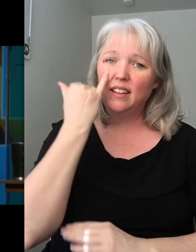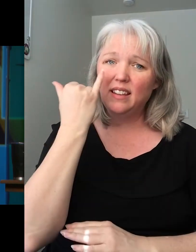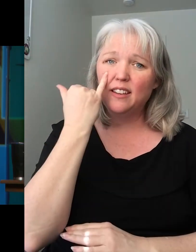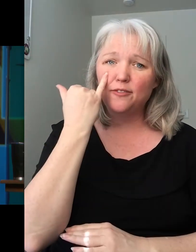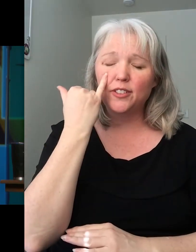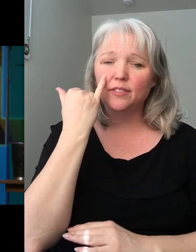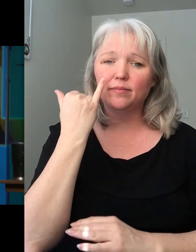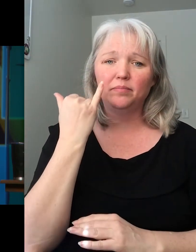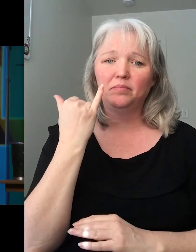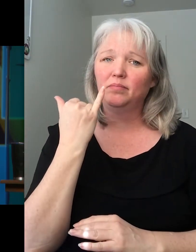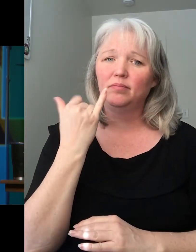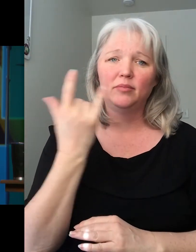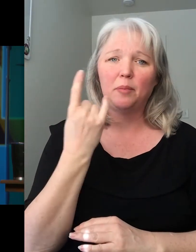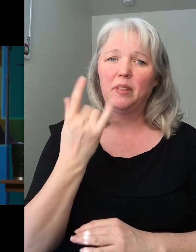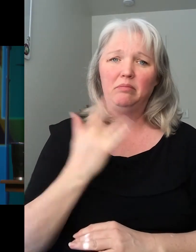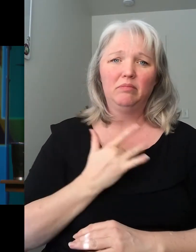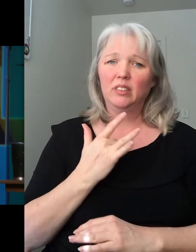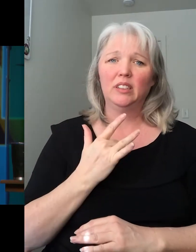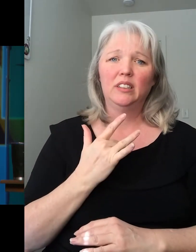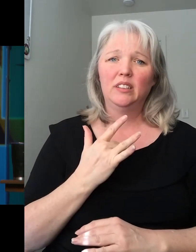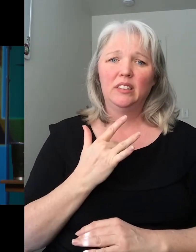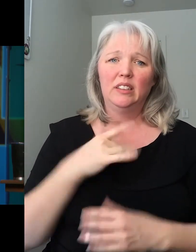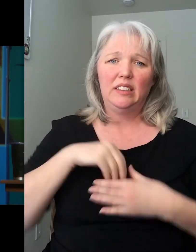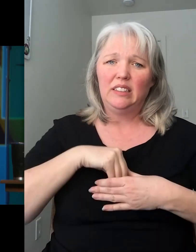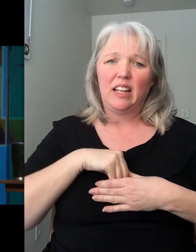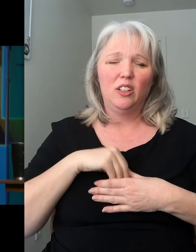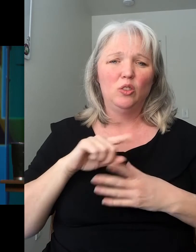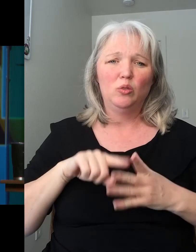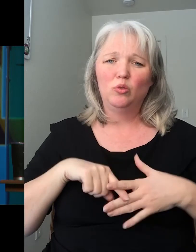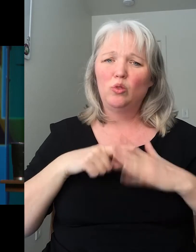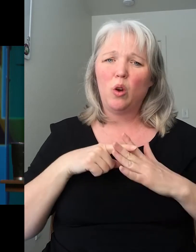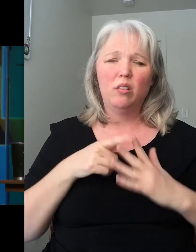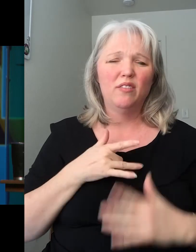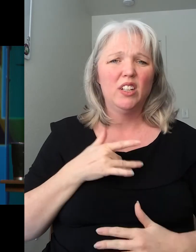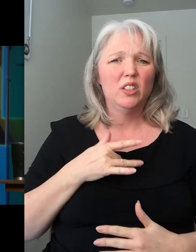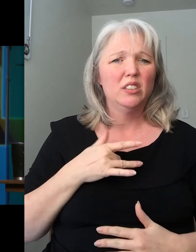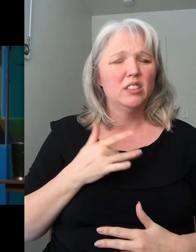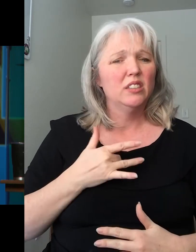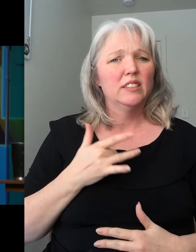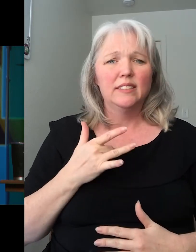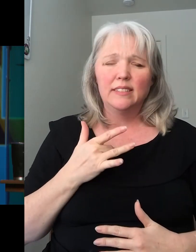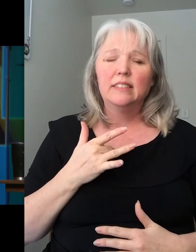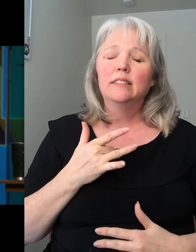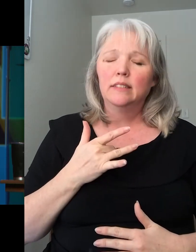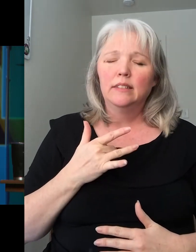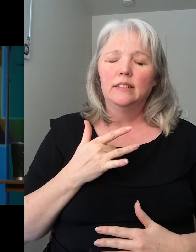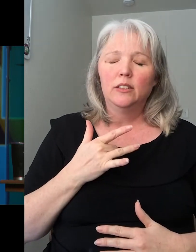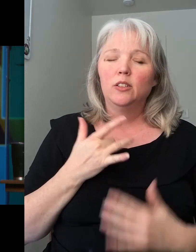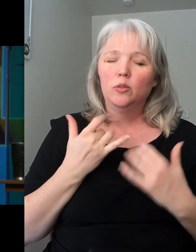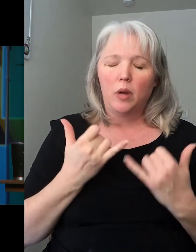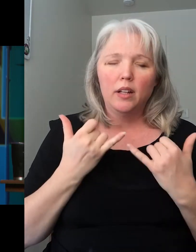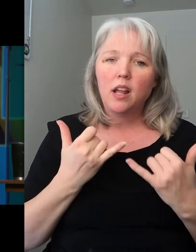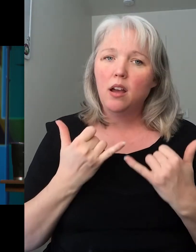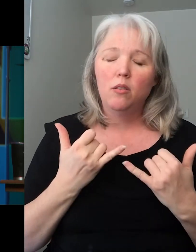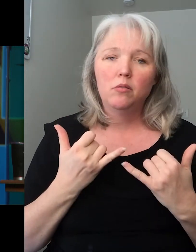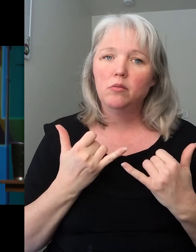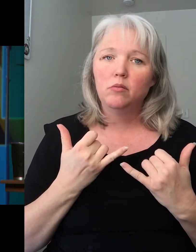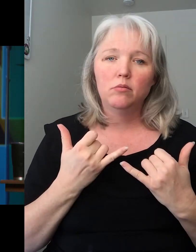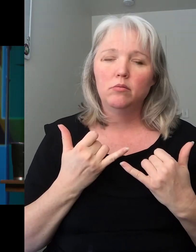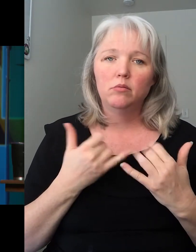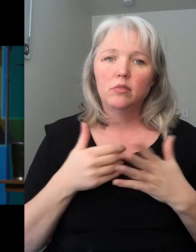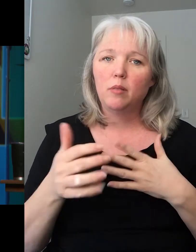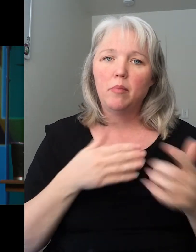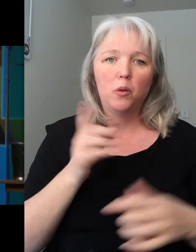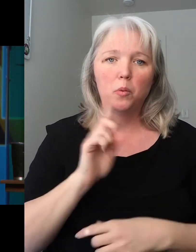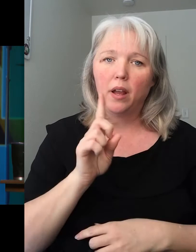I pray that if there's been a part of this that you've heard that all of a sudden began to speak to your heart, that right now,